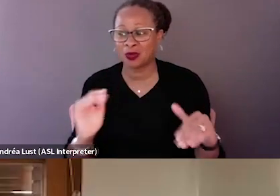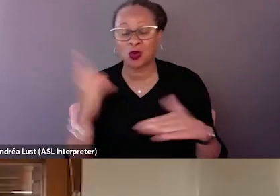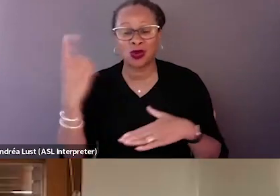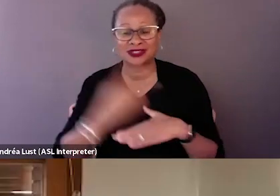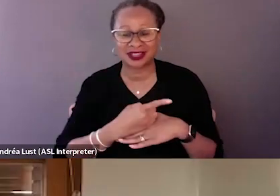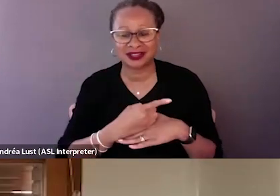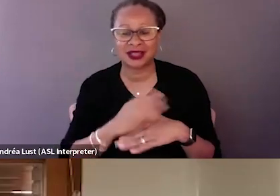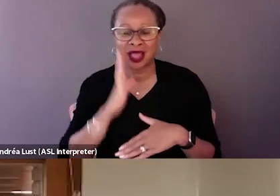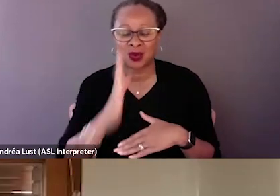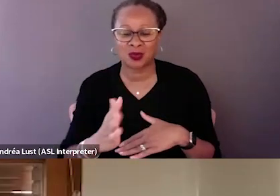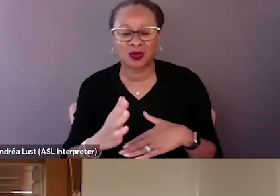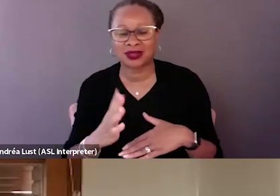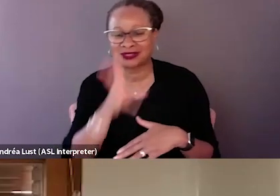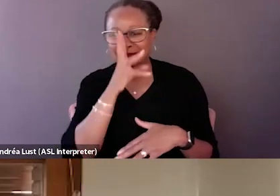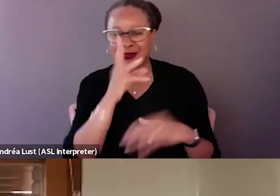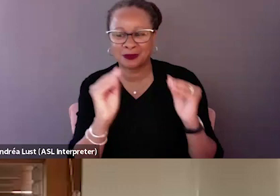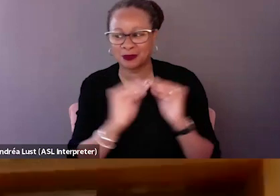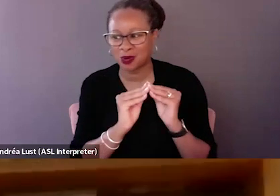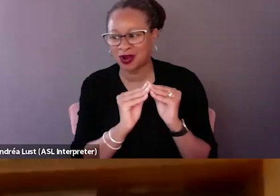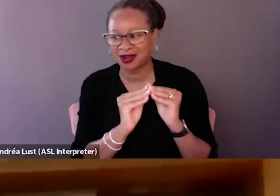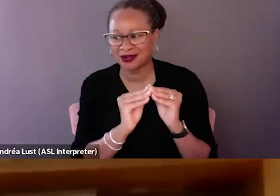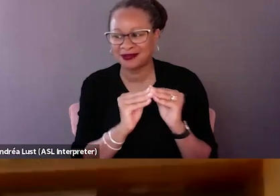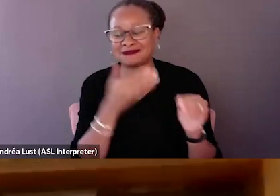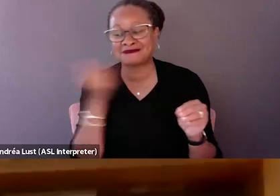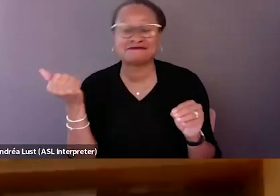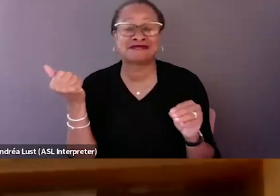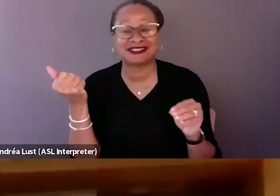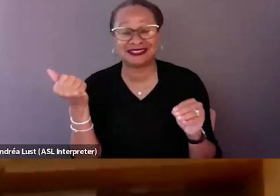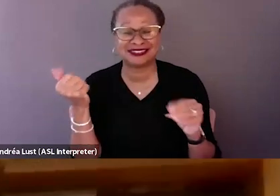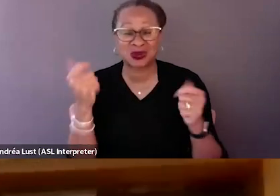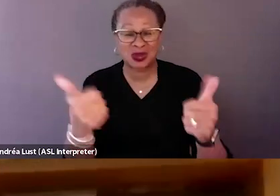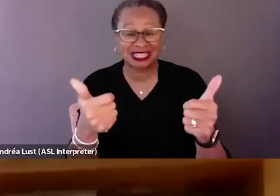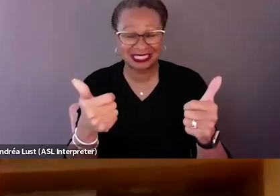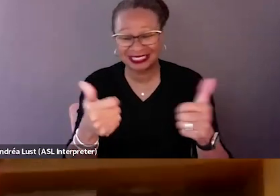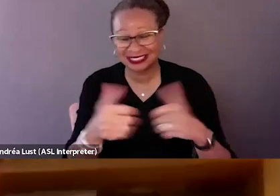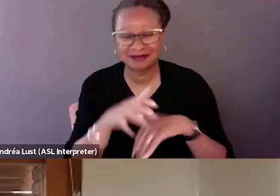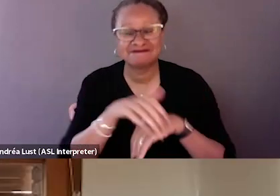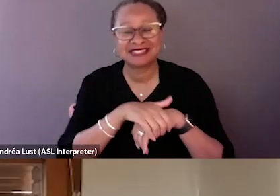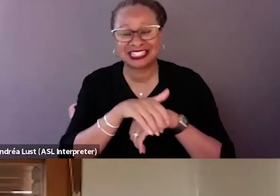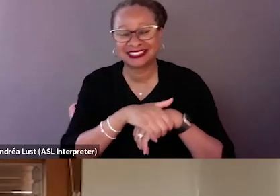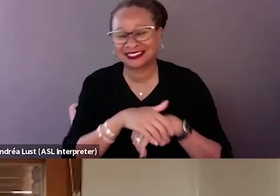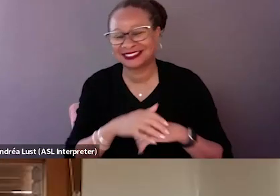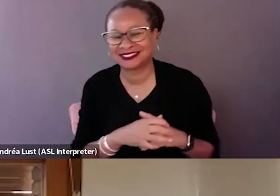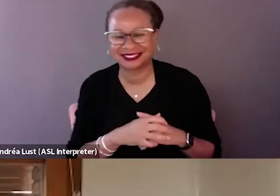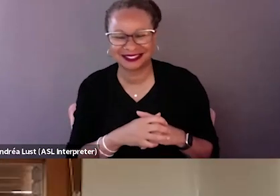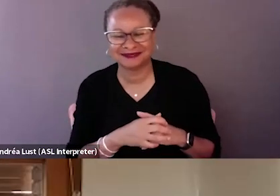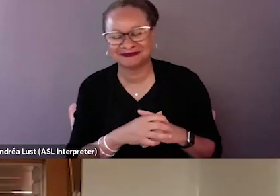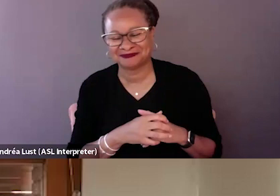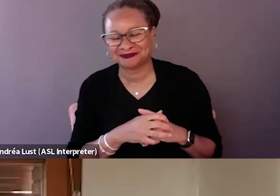day I will speak more quickly, better